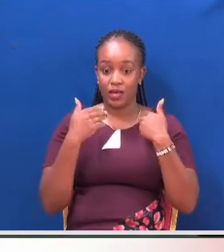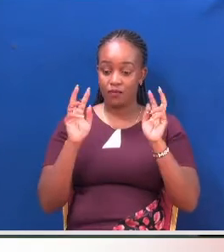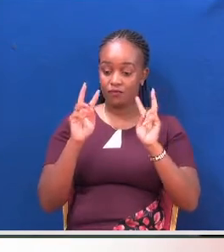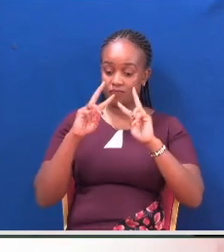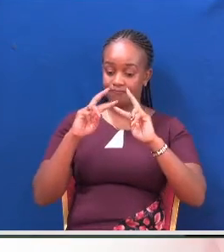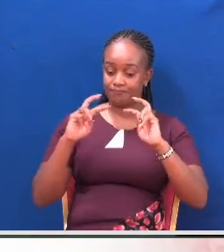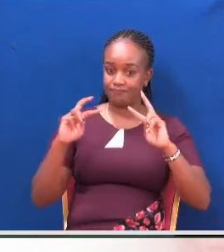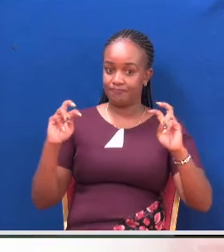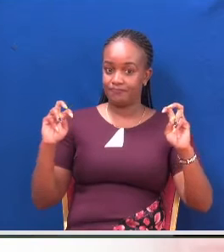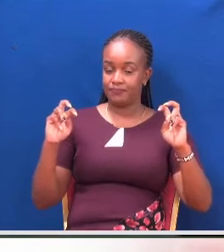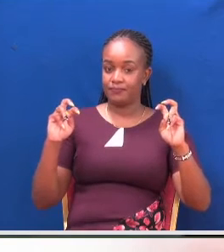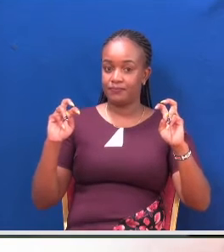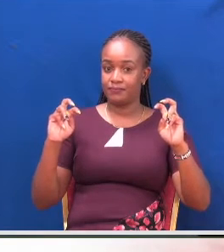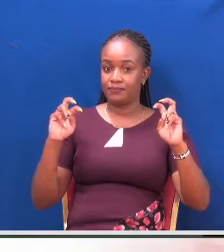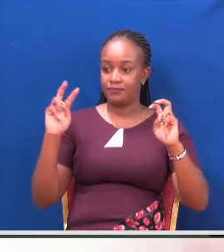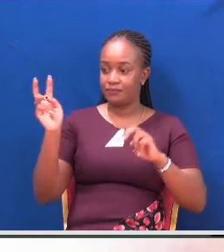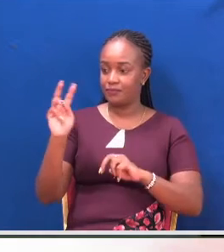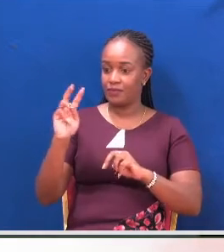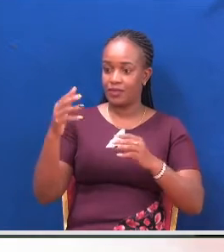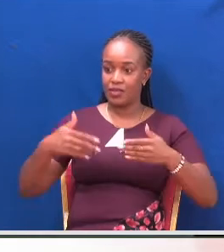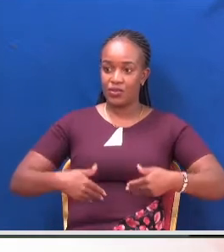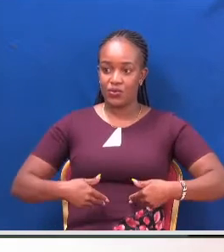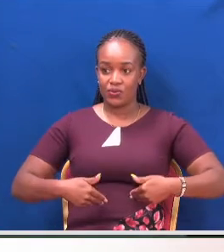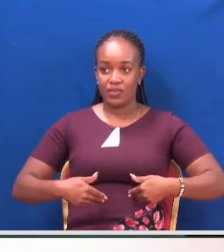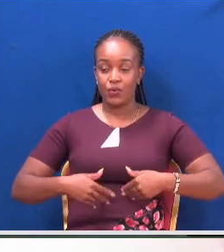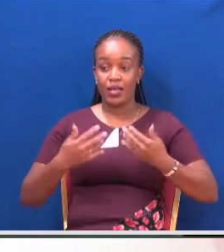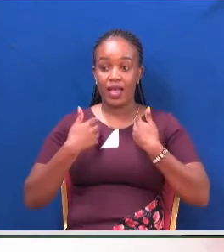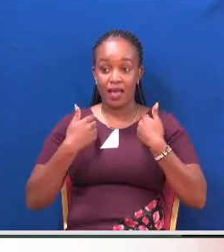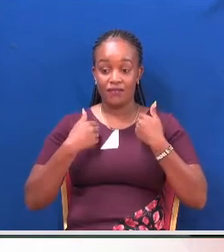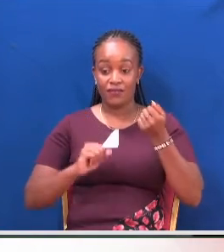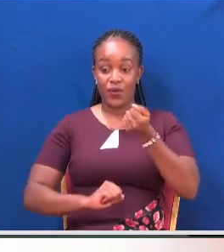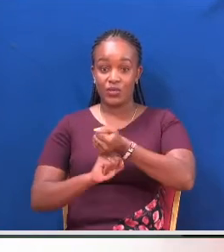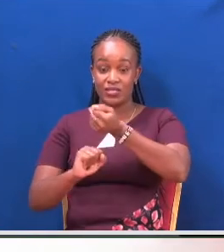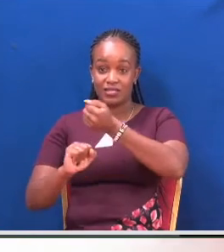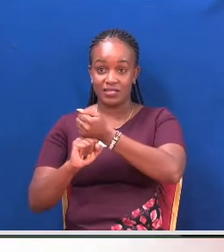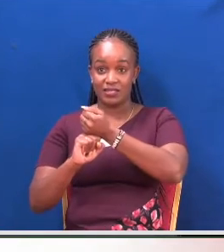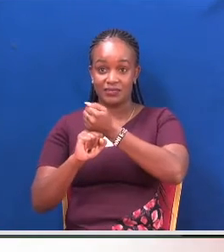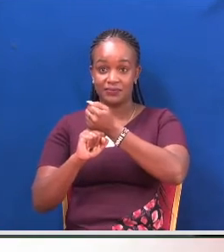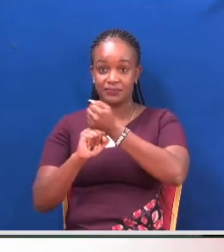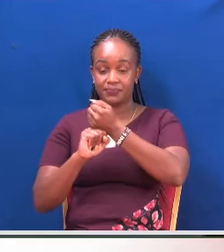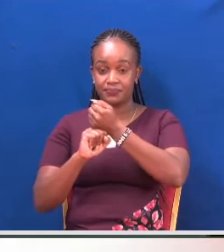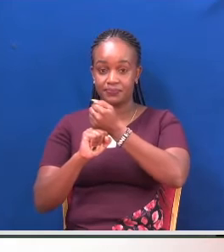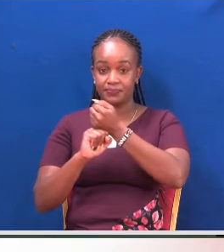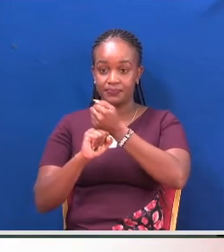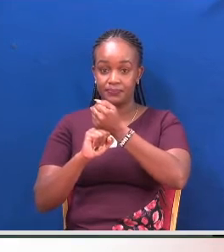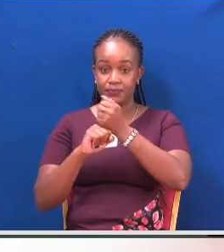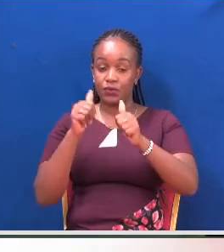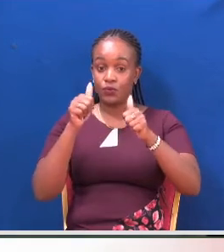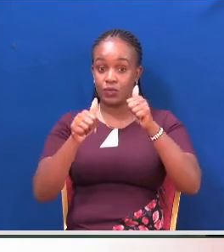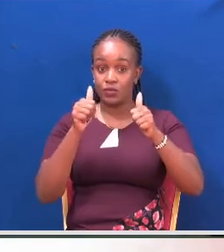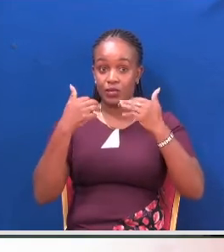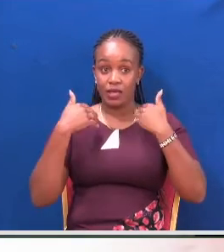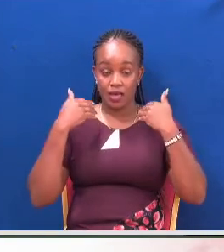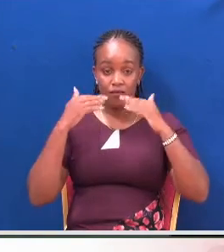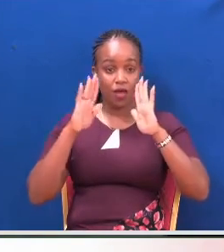our youth. We have a wide foundation of youth that are trained in electronics, mechatronics engineering. We have a wide range of